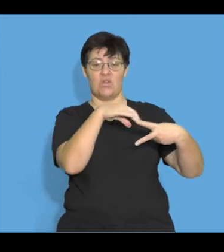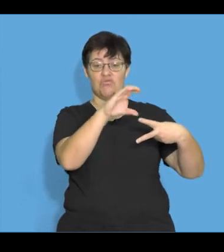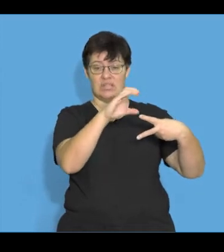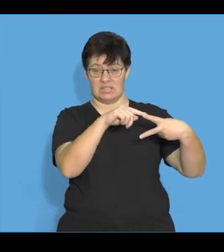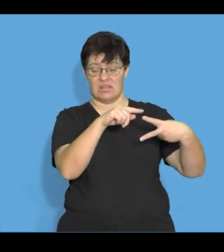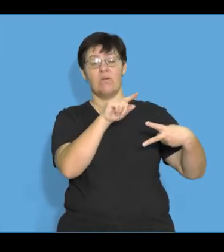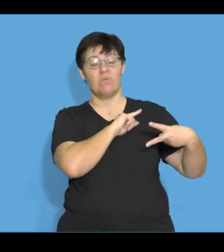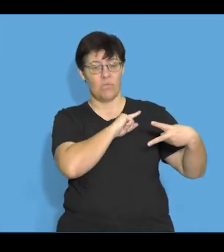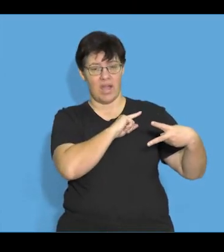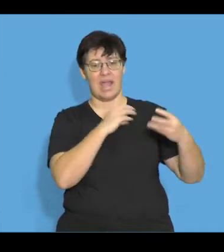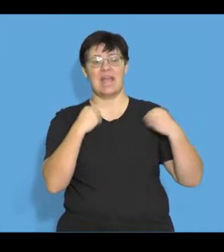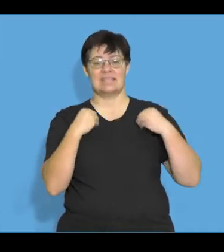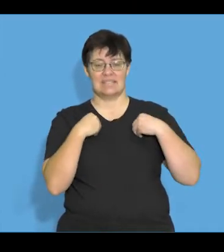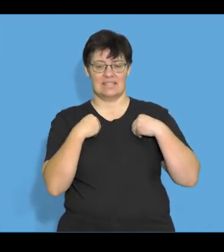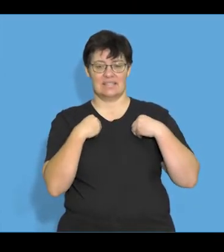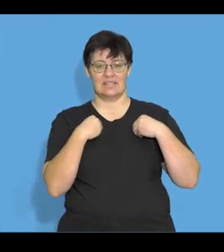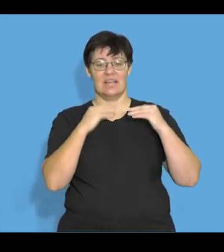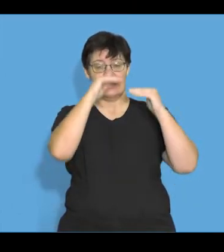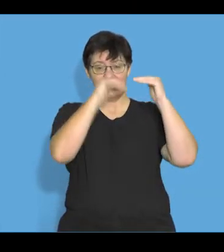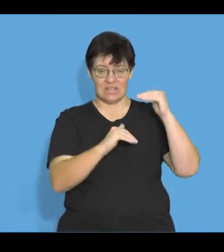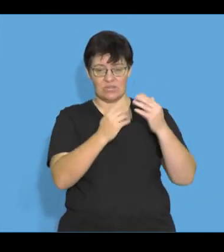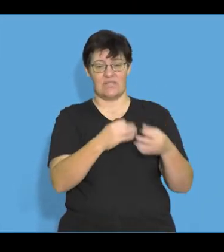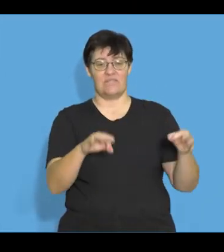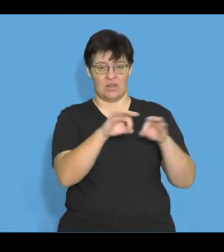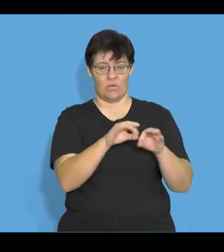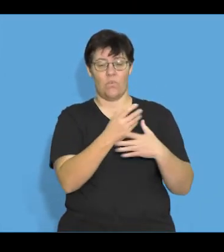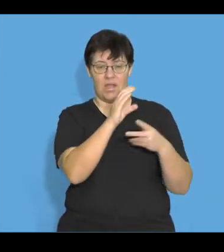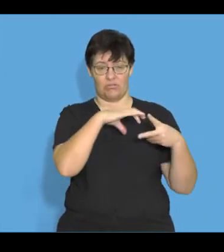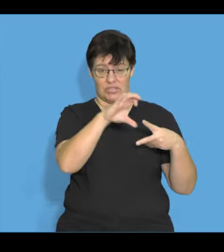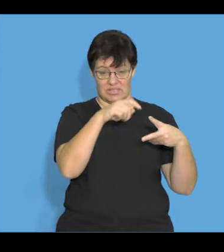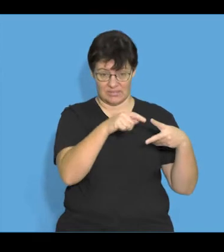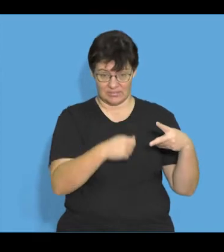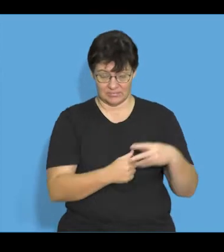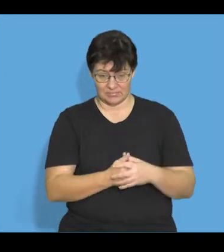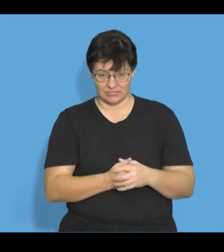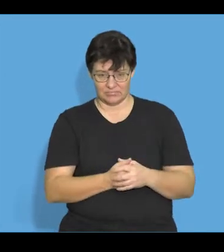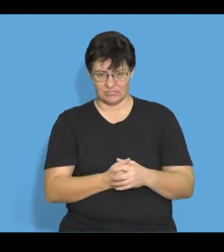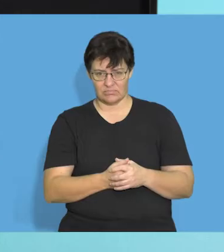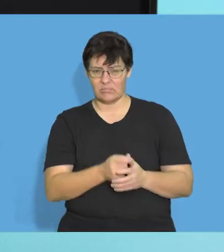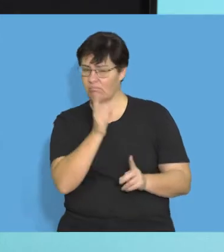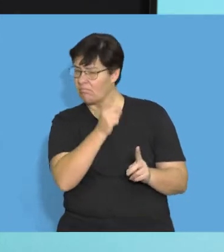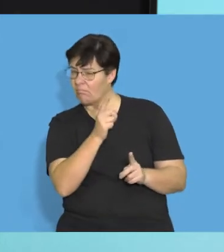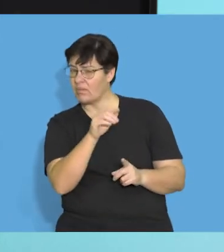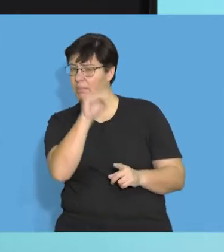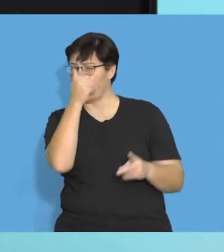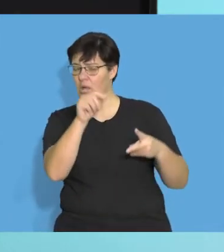asset account decreasing in value, therefore credited. Just a word about the bank account.